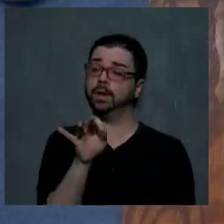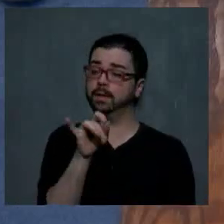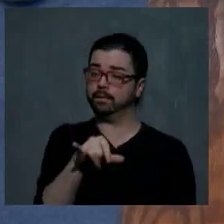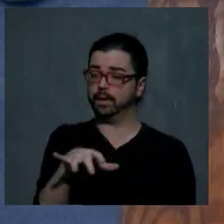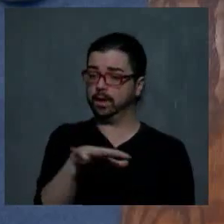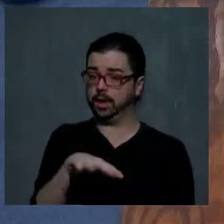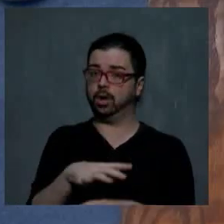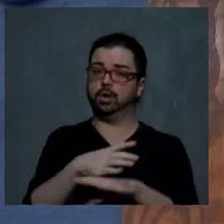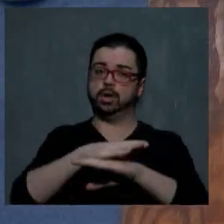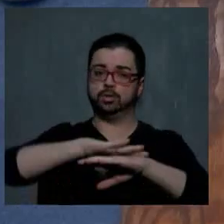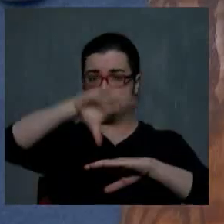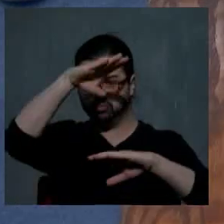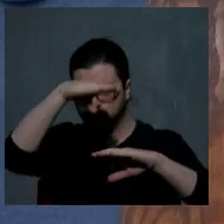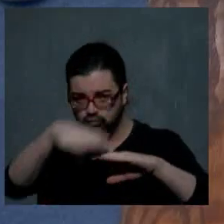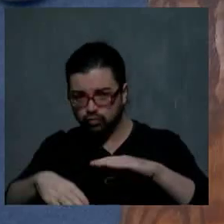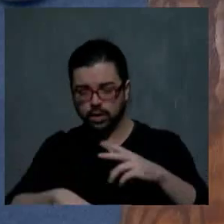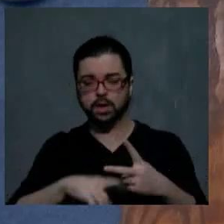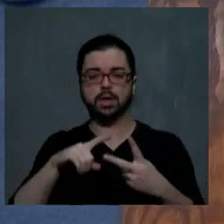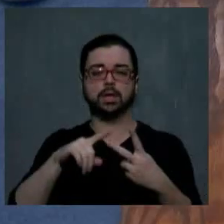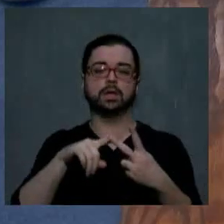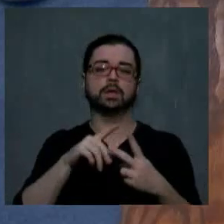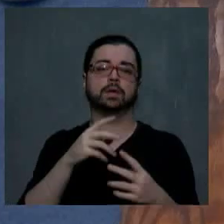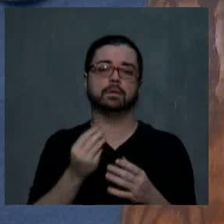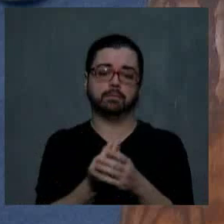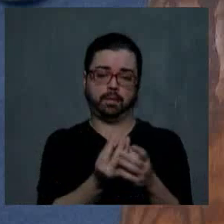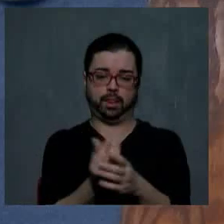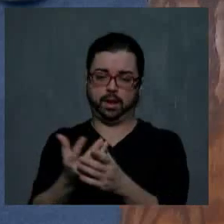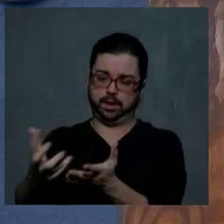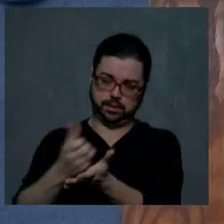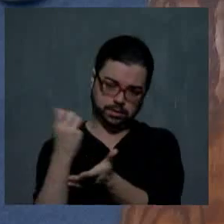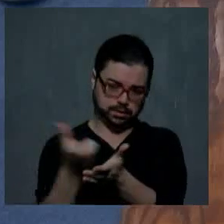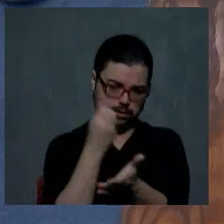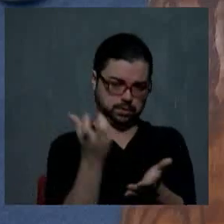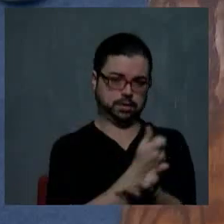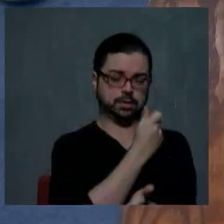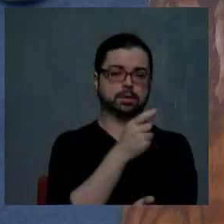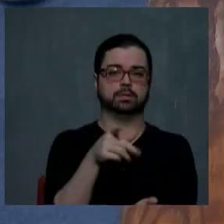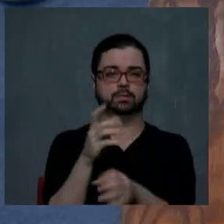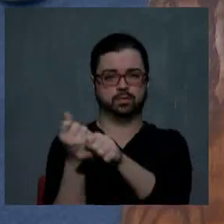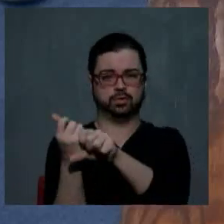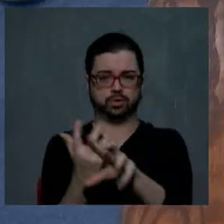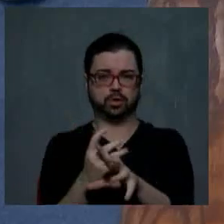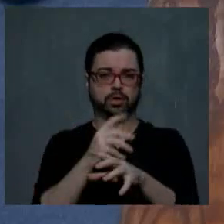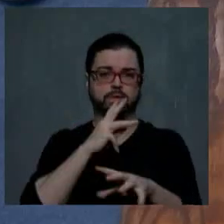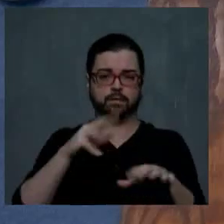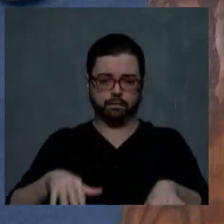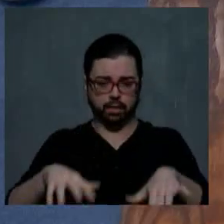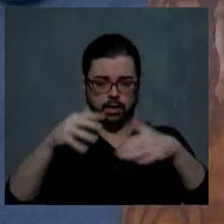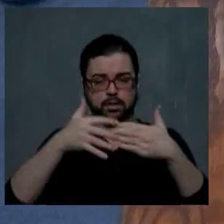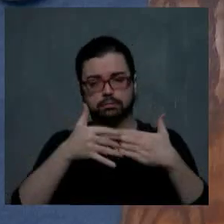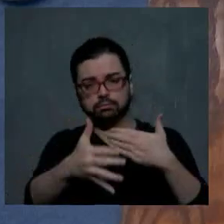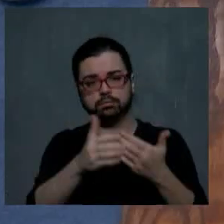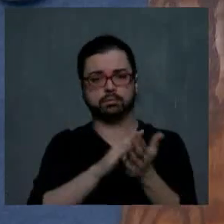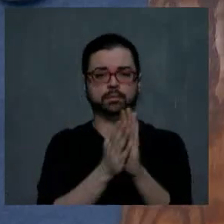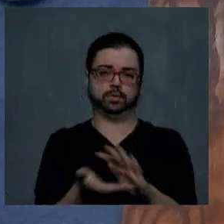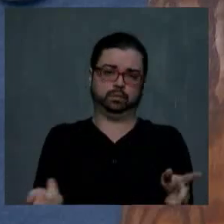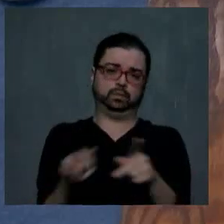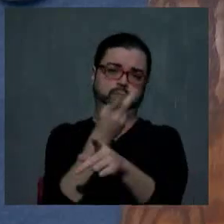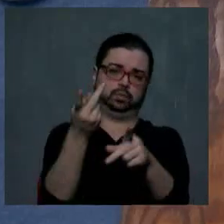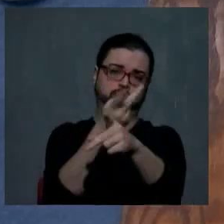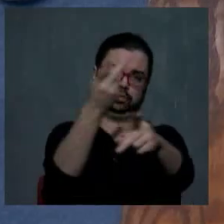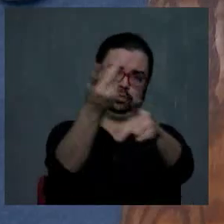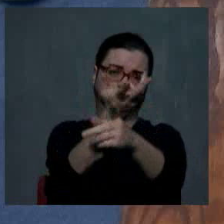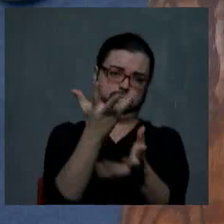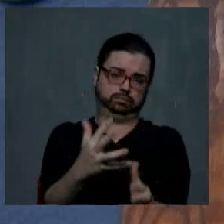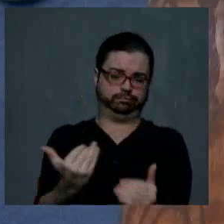to worsening issues with flooding that we already are burdened with in the future. Again, erosion